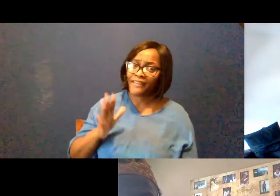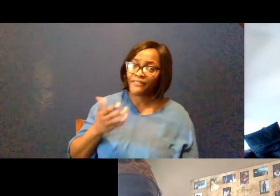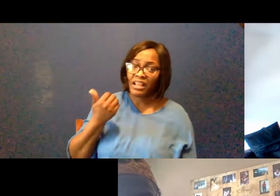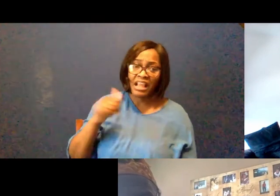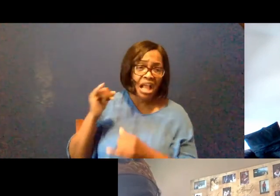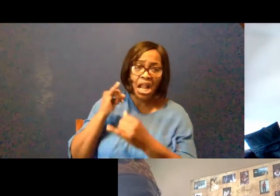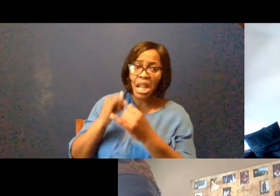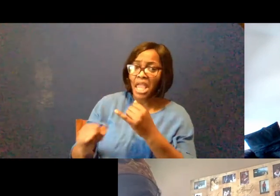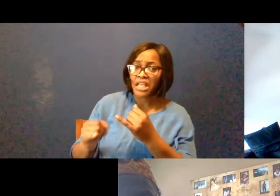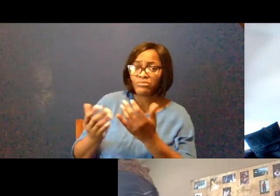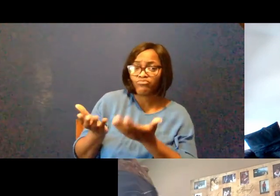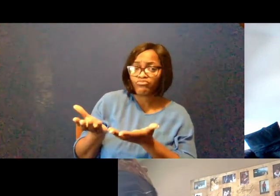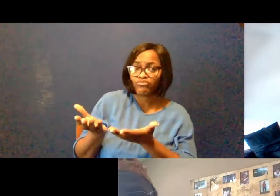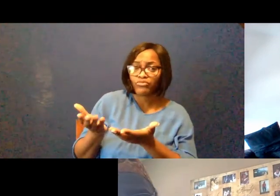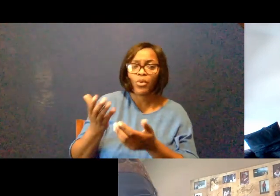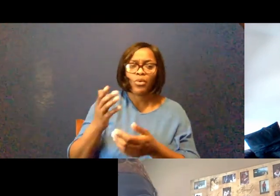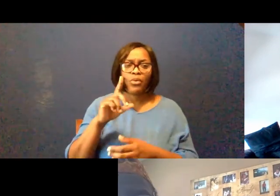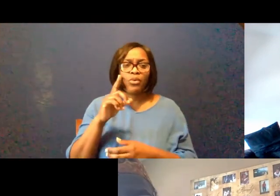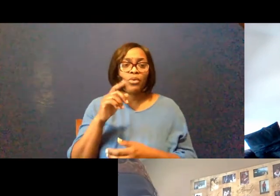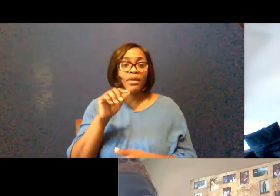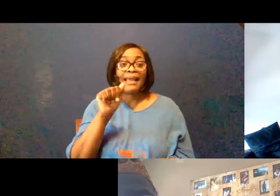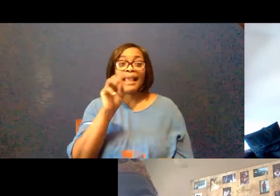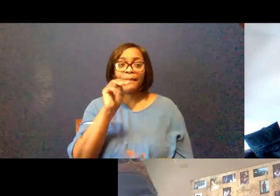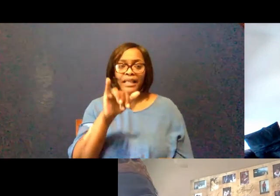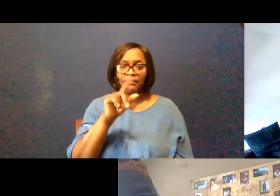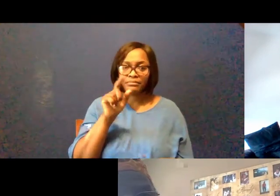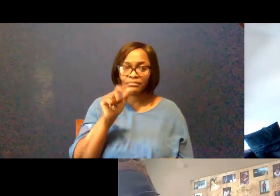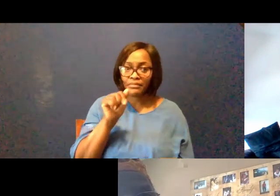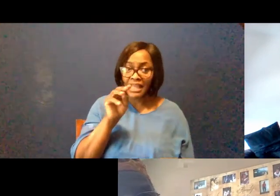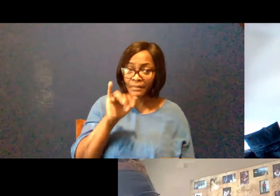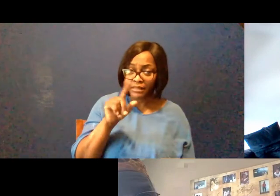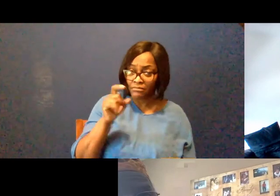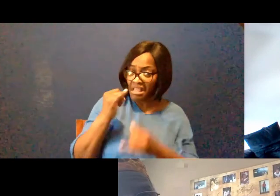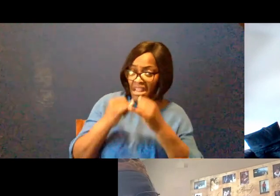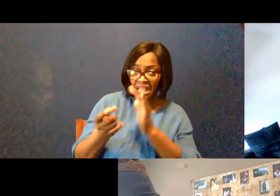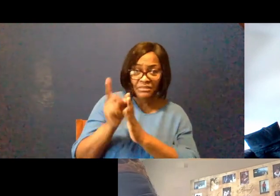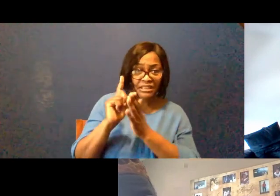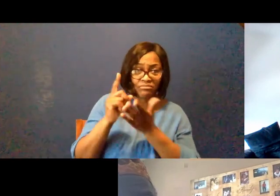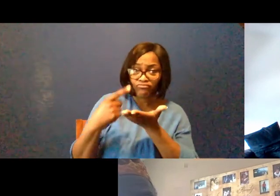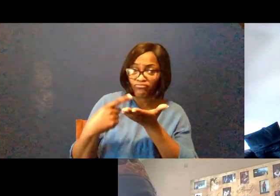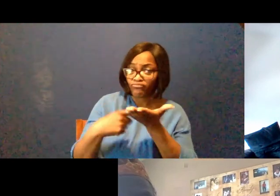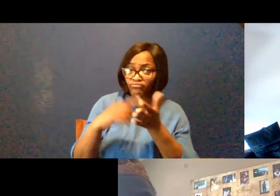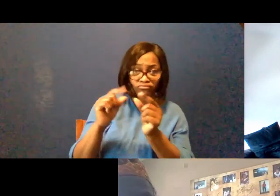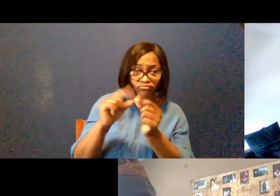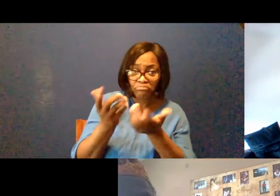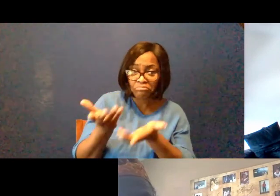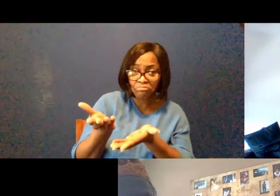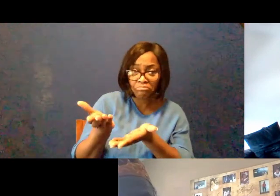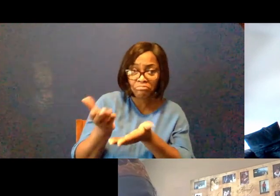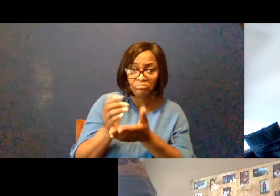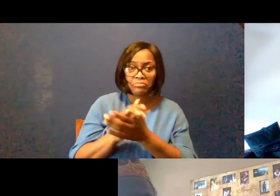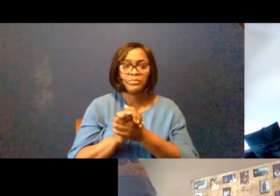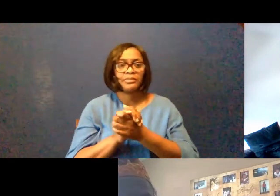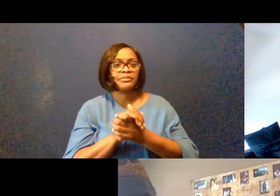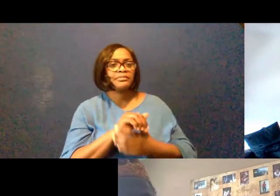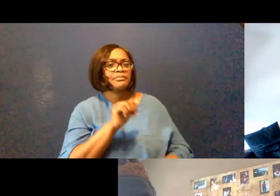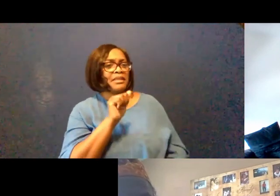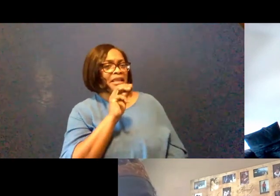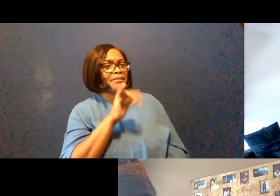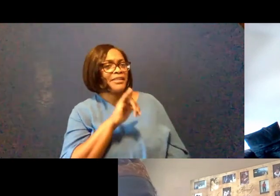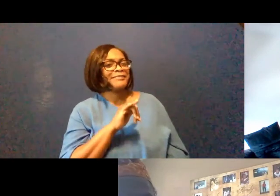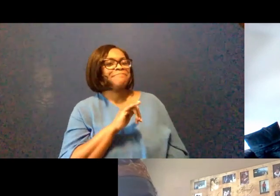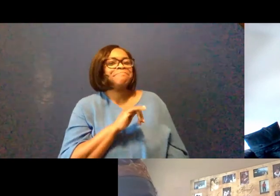NBDC, Jane Dunham. I hope I said her last name right. So yes, tomorrow at 9 a.m. Central Time, there will be